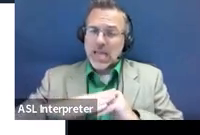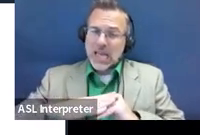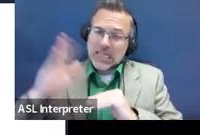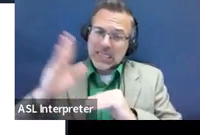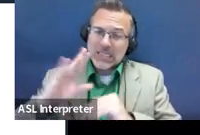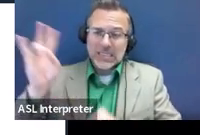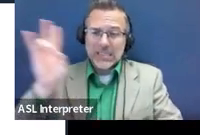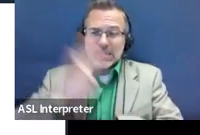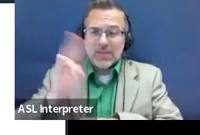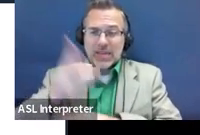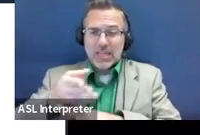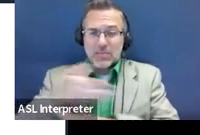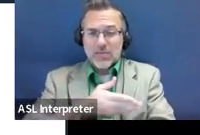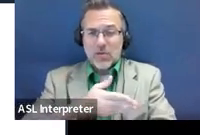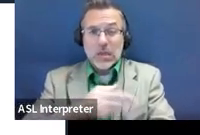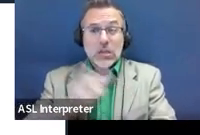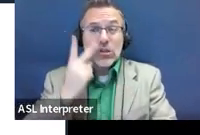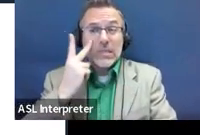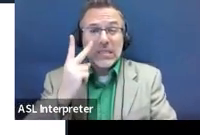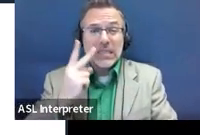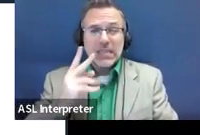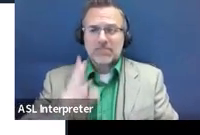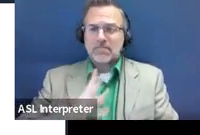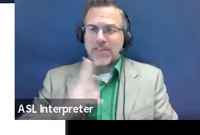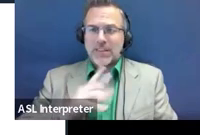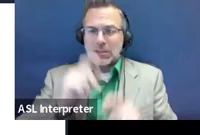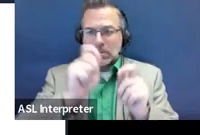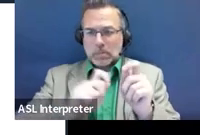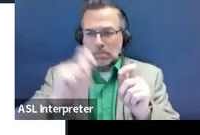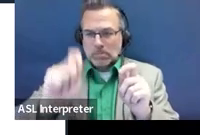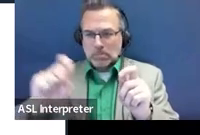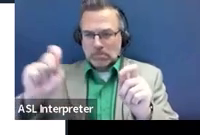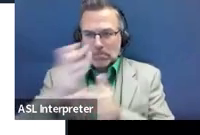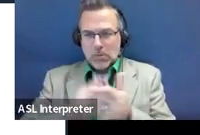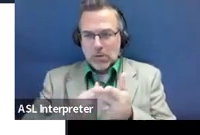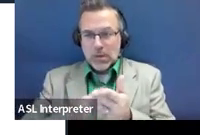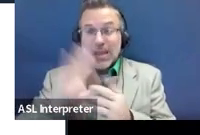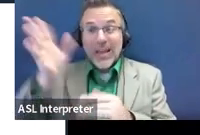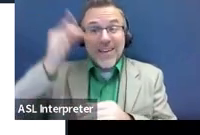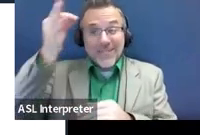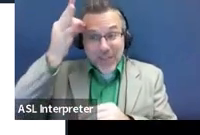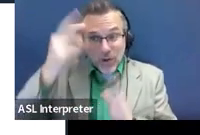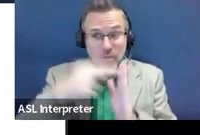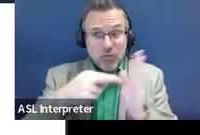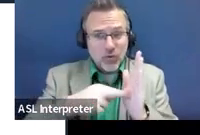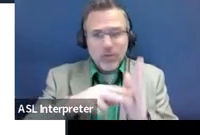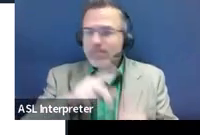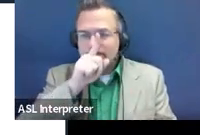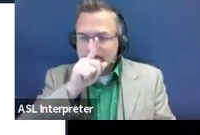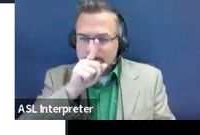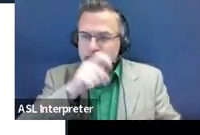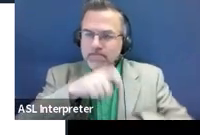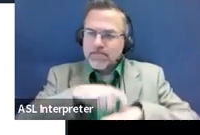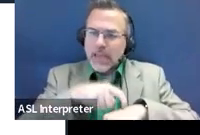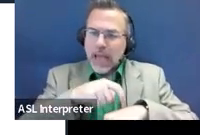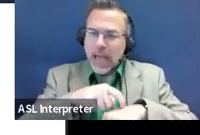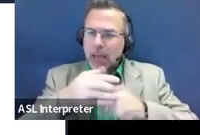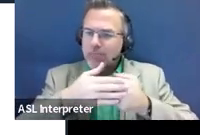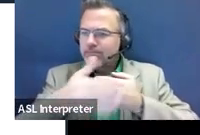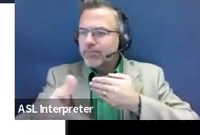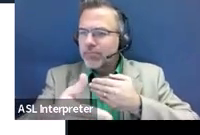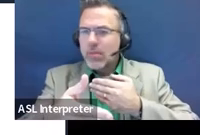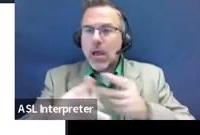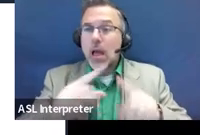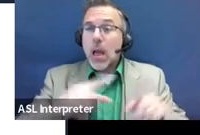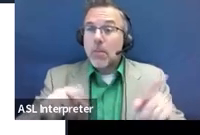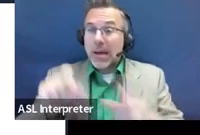So see that italicized part? The federal regulations didn't stipulate a certain time frame, But